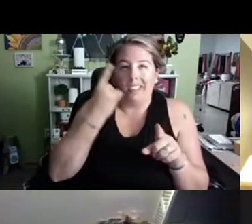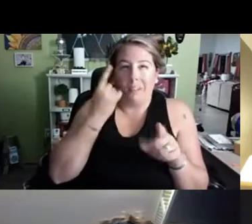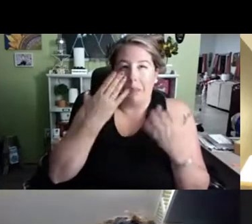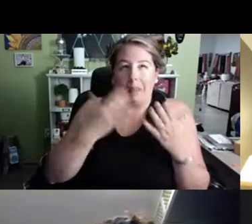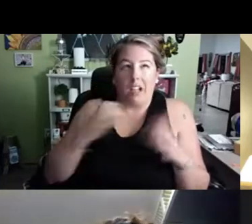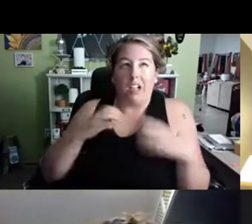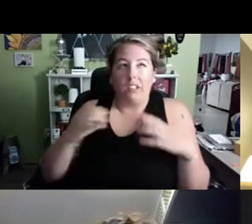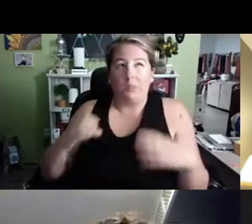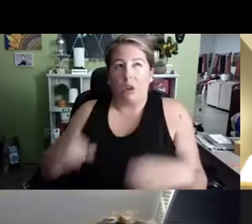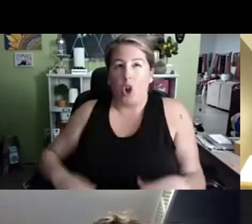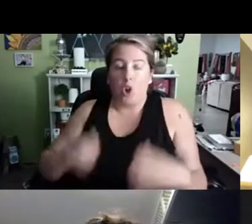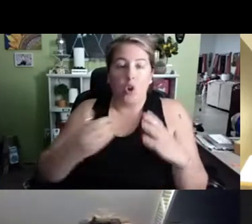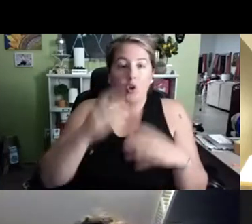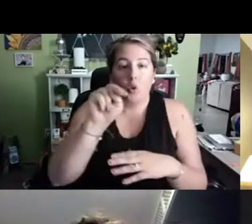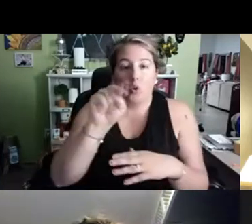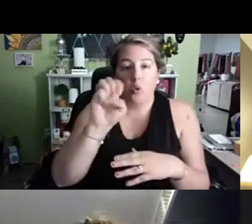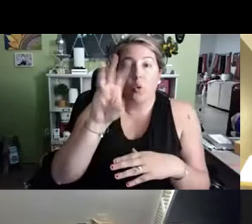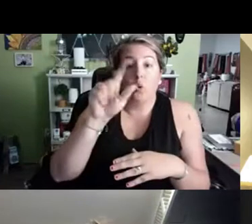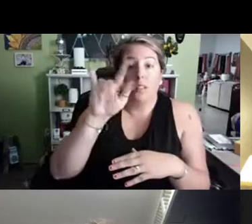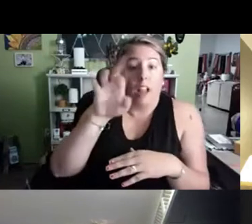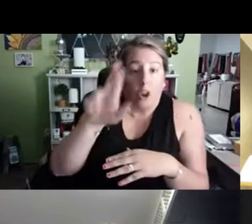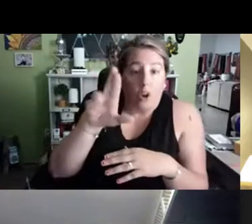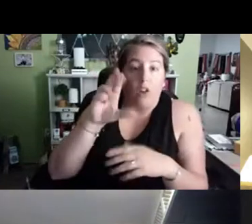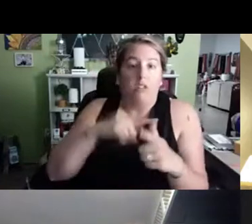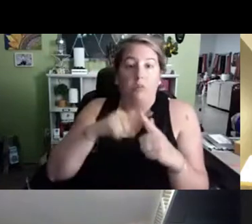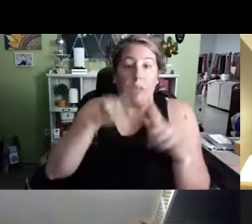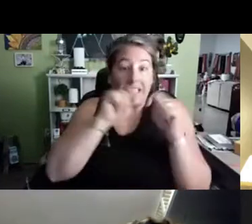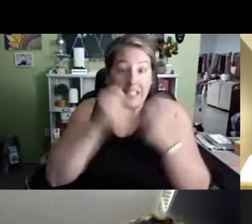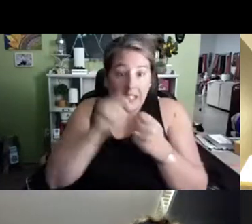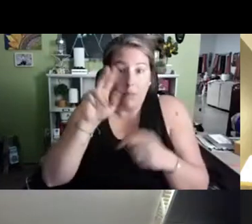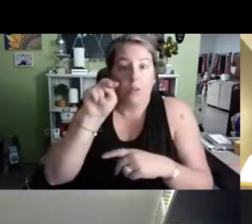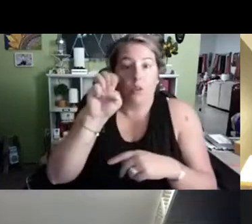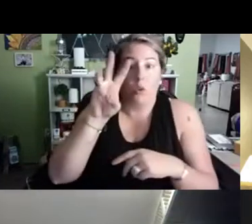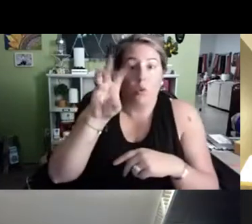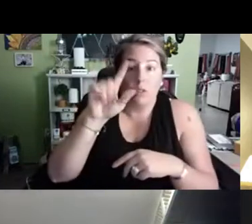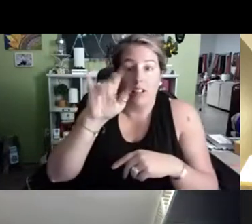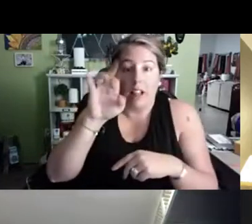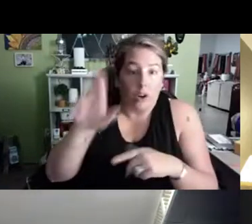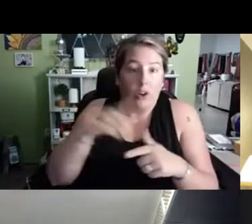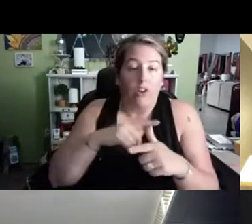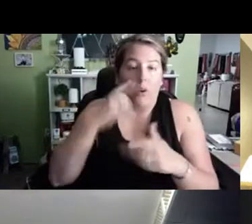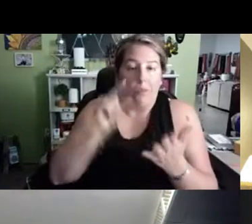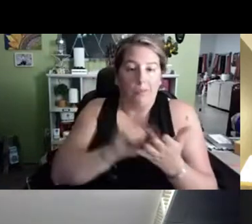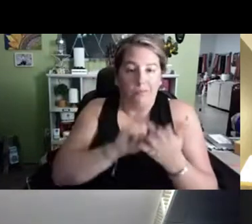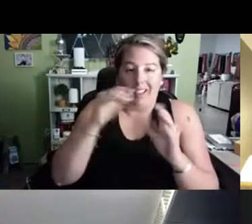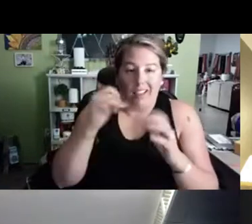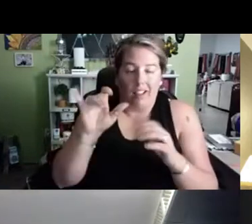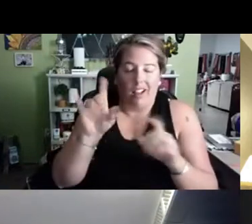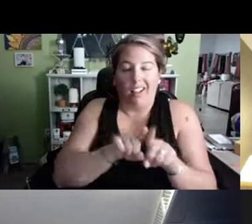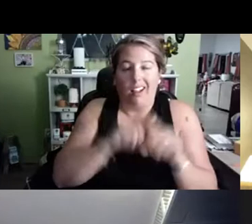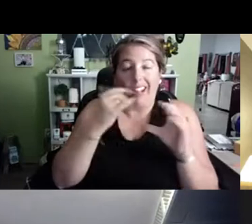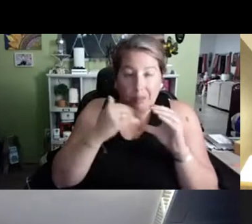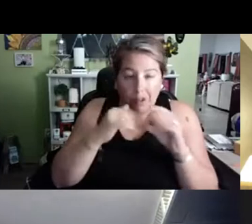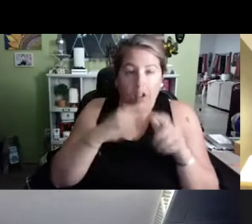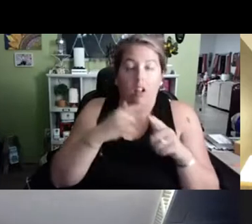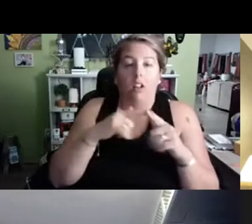customer newsletter, a team newsletter, getting it to kind of